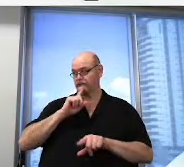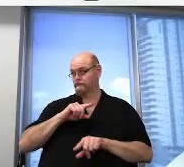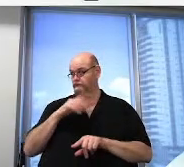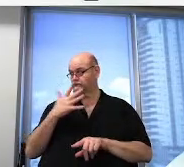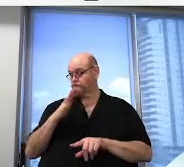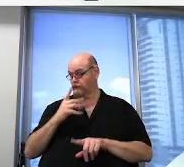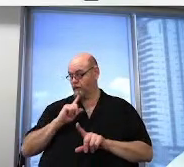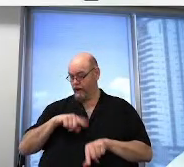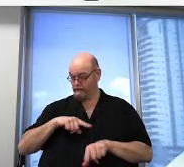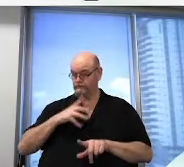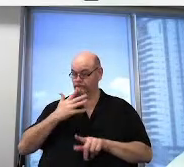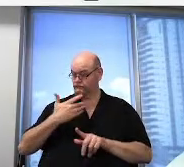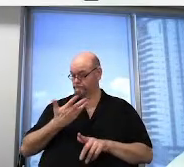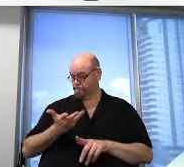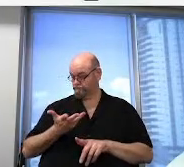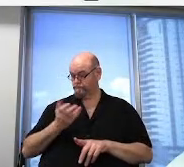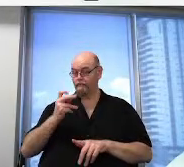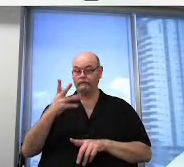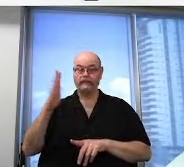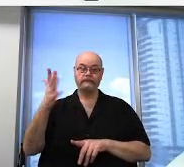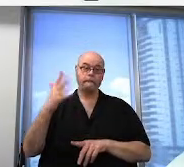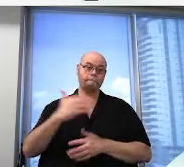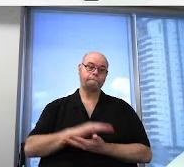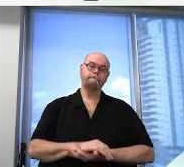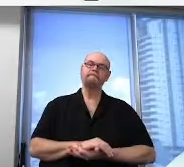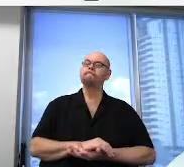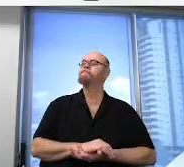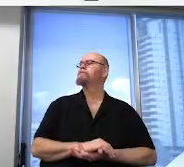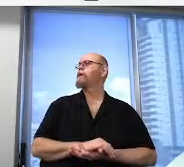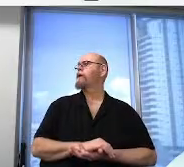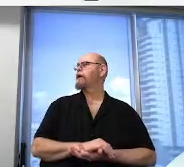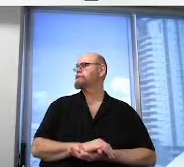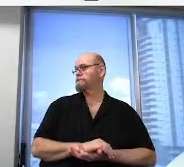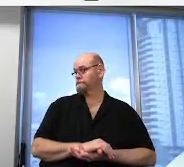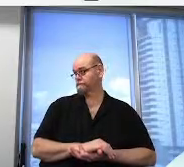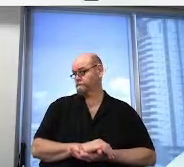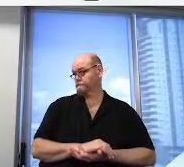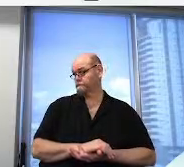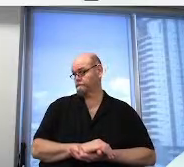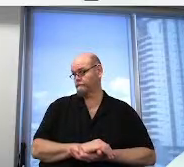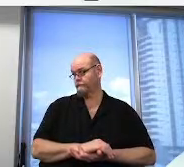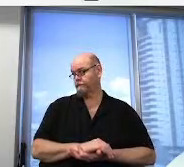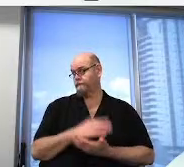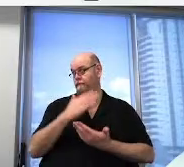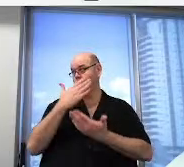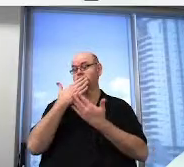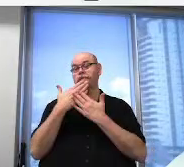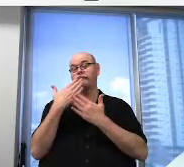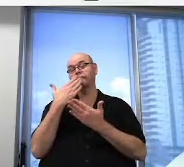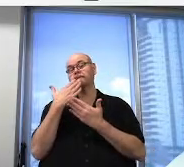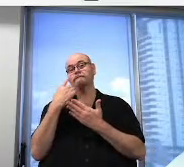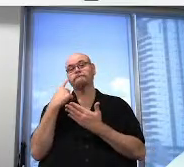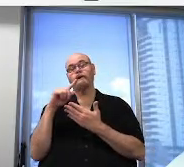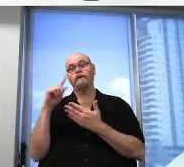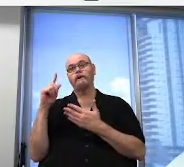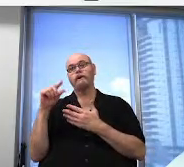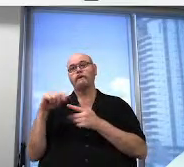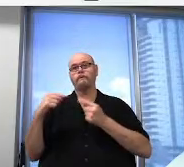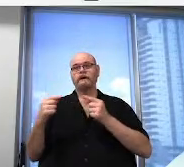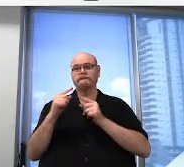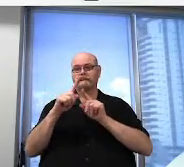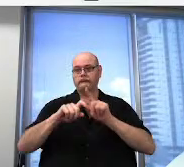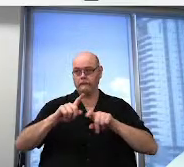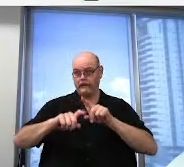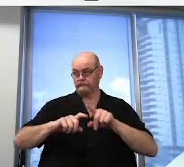just answered that, Mr. Netboni. Okay, Continue, thank you. please. That's all I have, Mr. Okay, thank you very much. Appreciate your cross-examination. Mr.